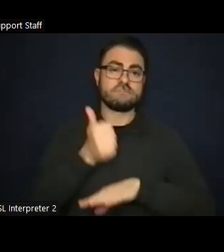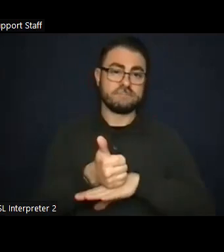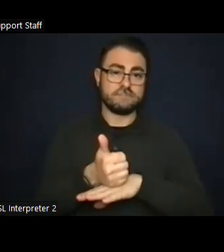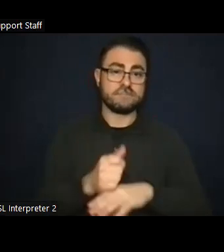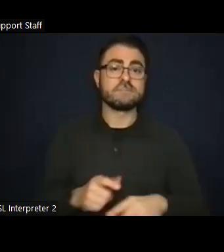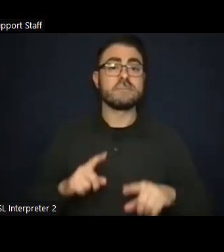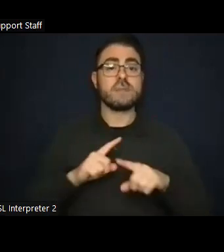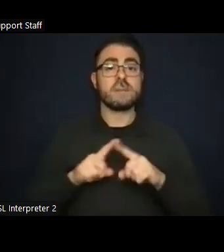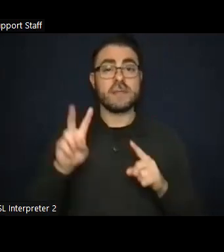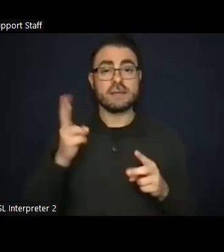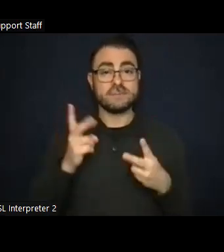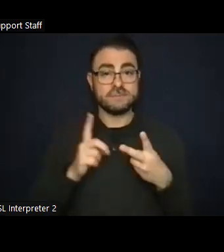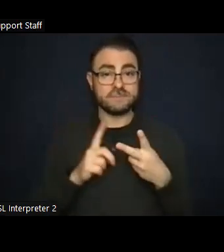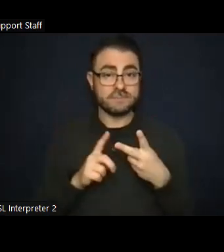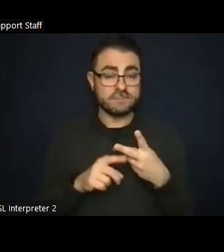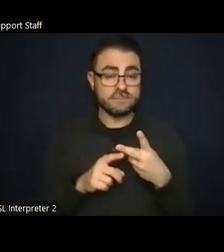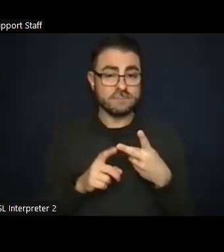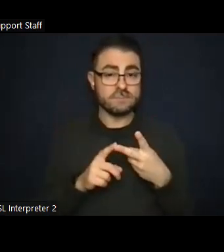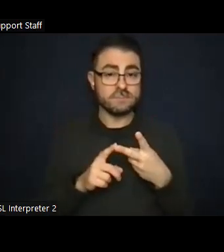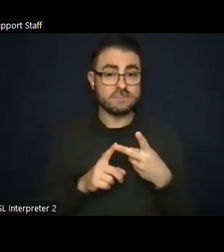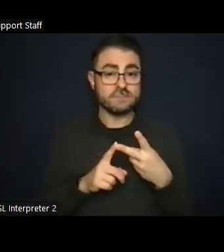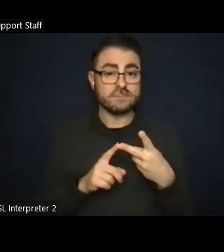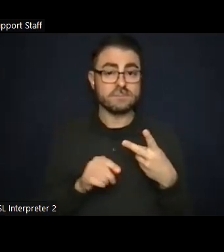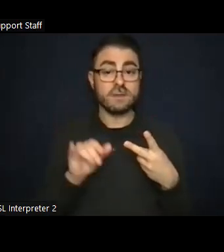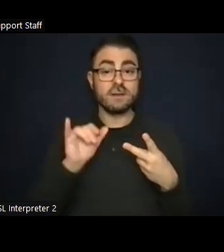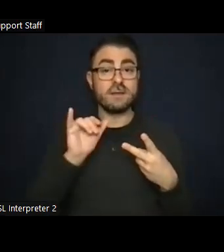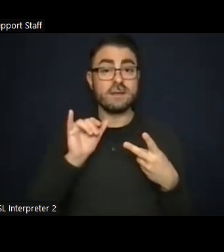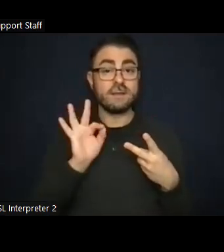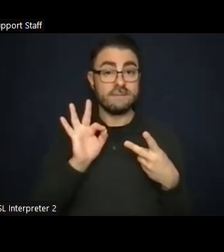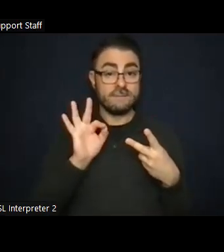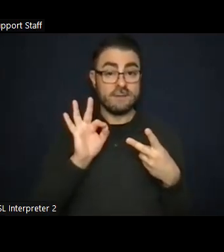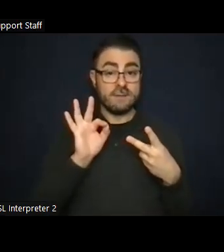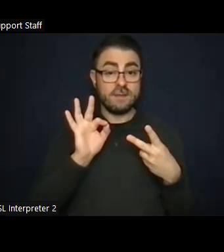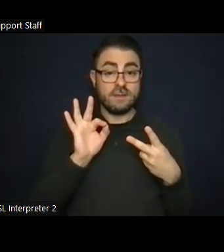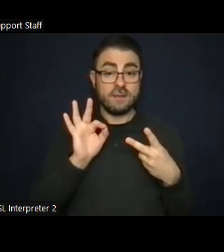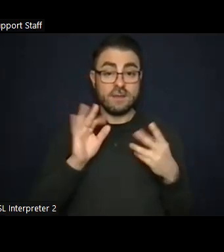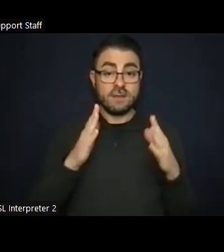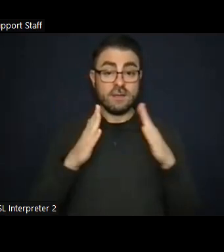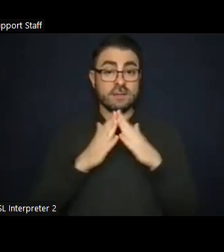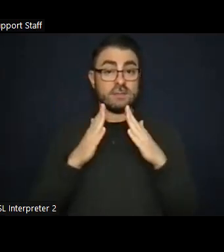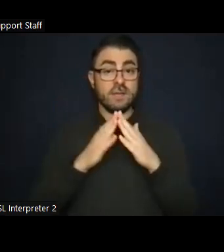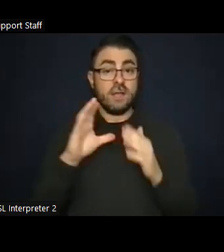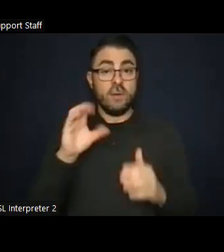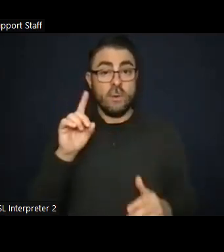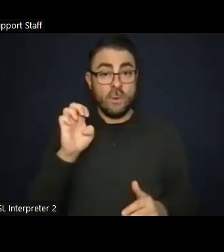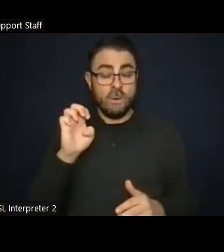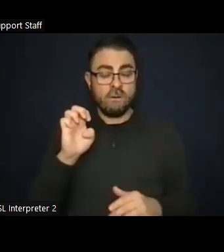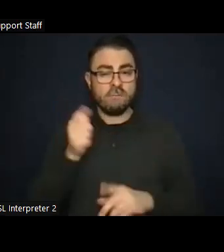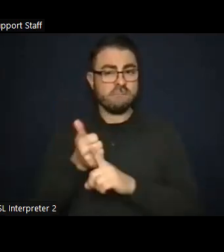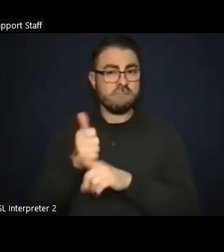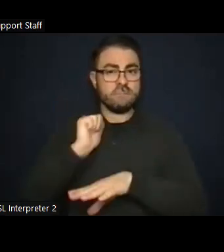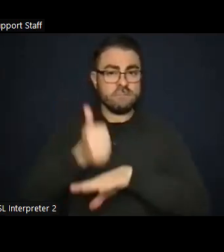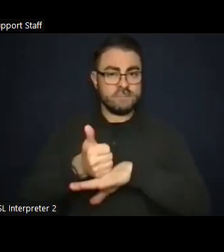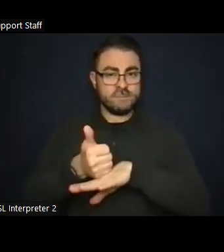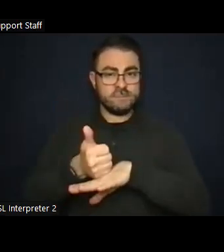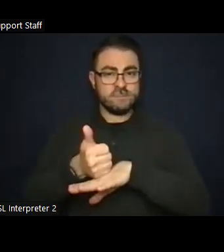second part, it's if the city code is set up in such a way that